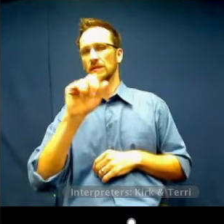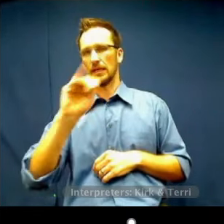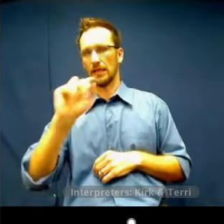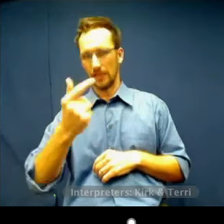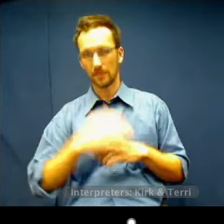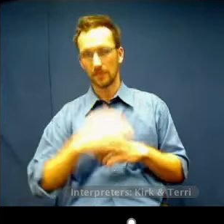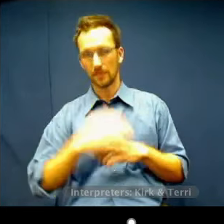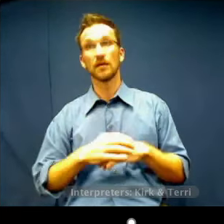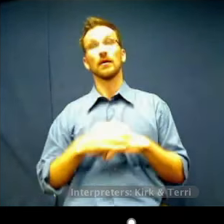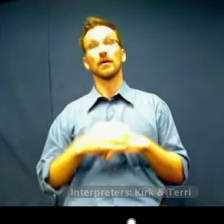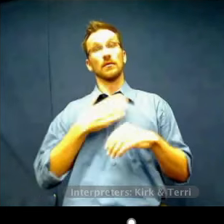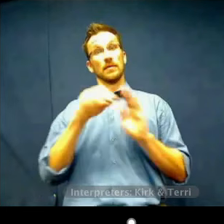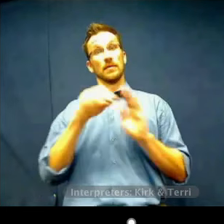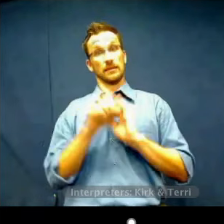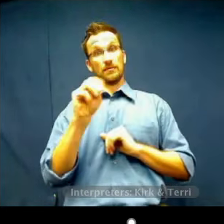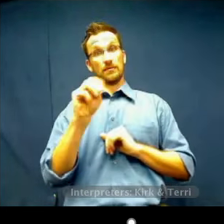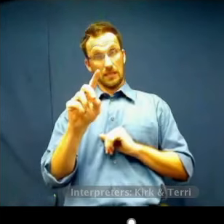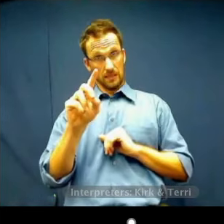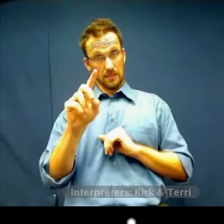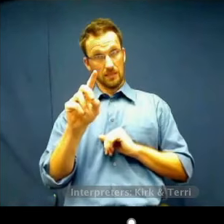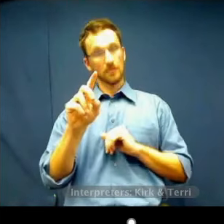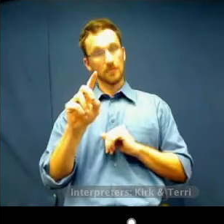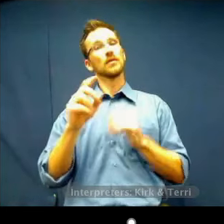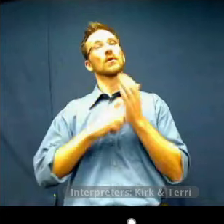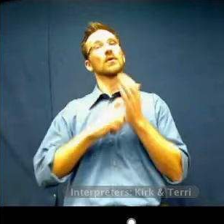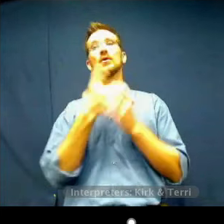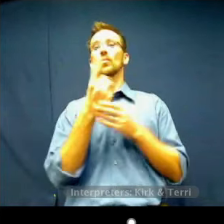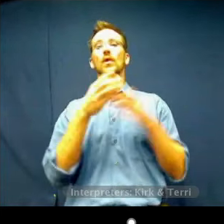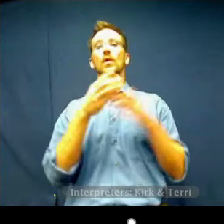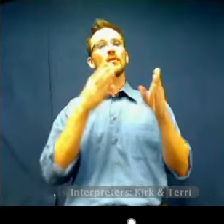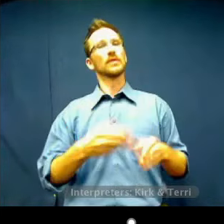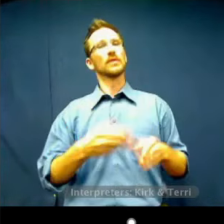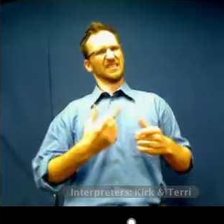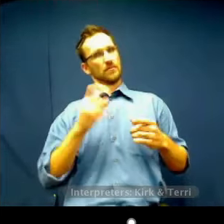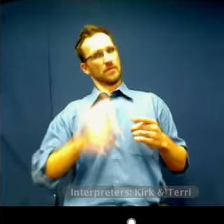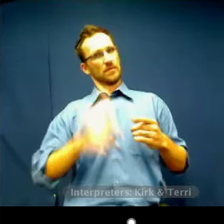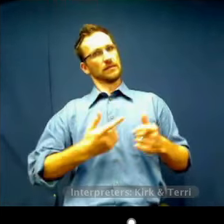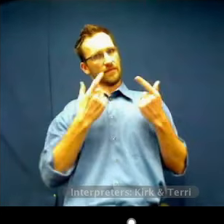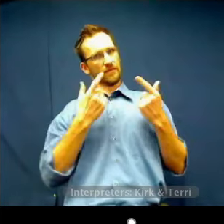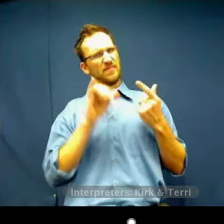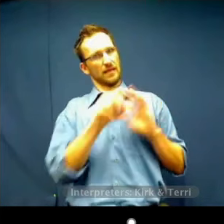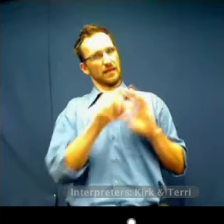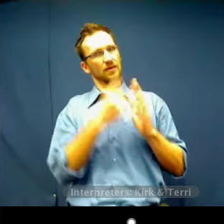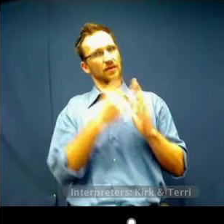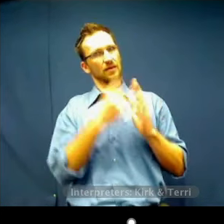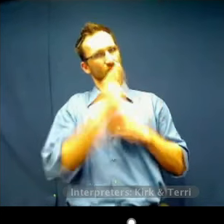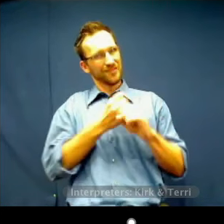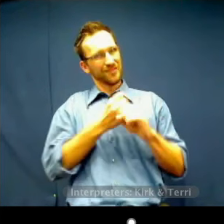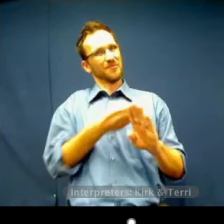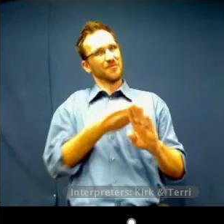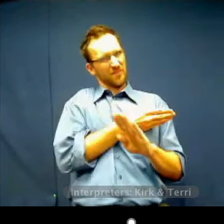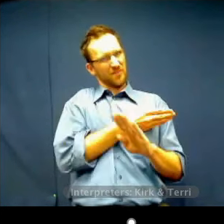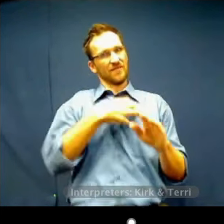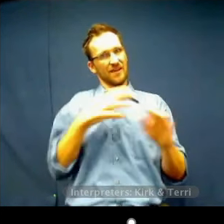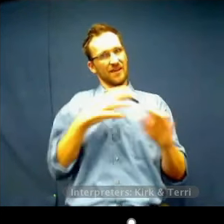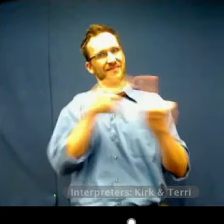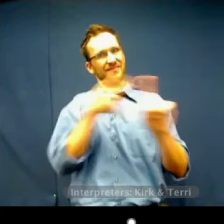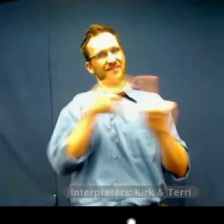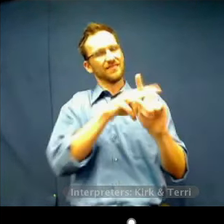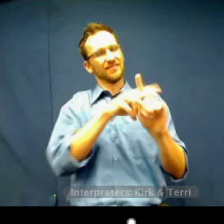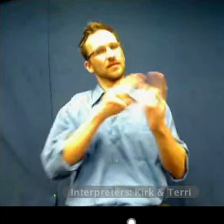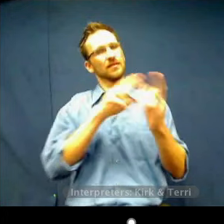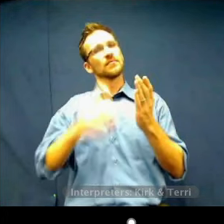the parties has to have lived in the state for a year prior to filing the complaint. You have to have grounds, so you have to have